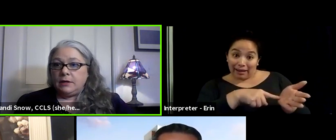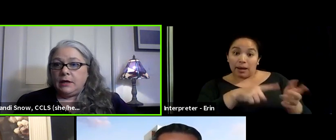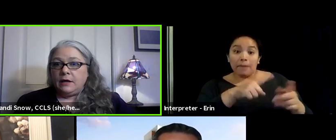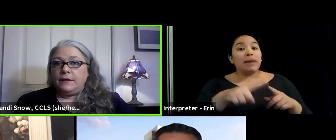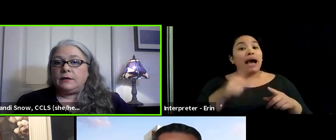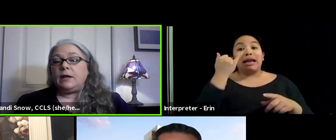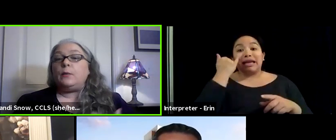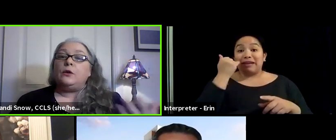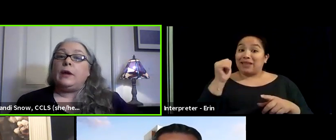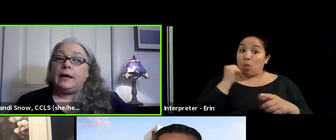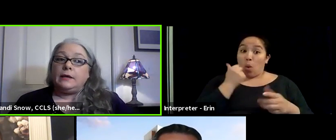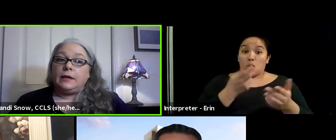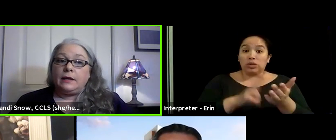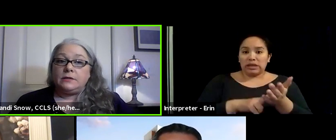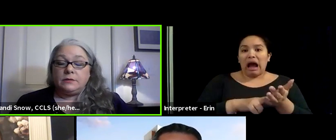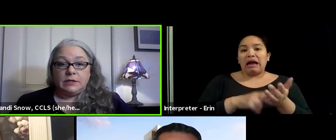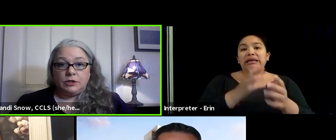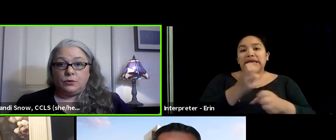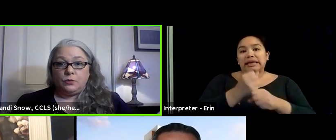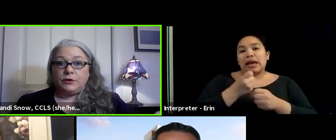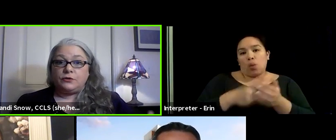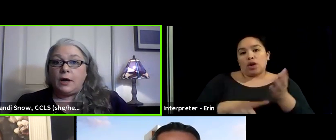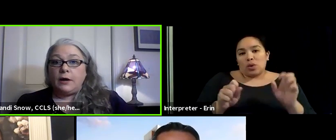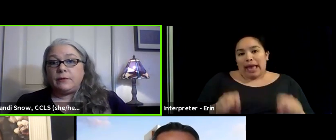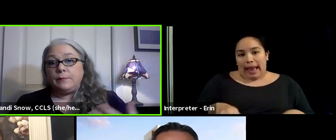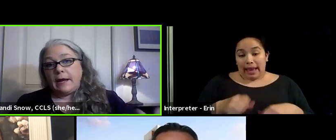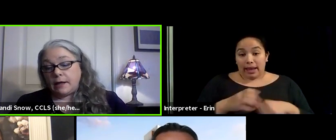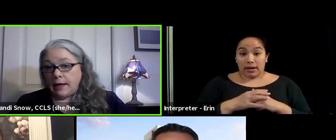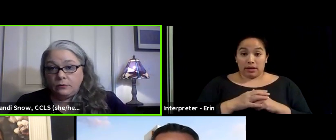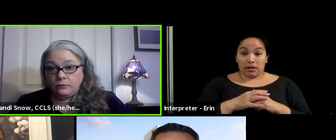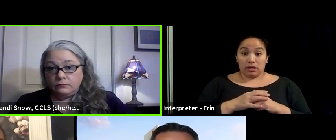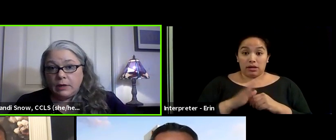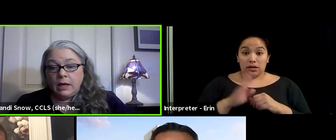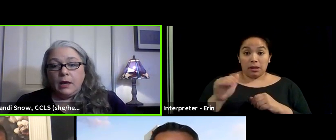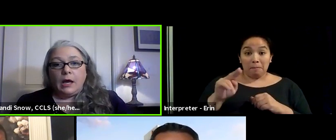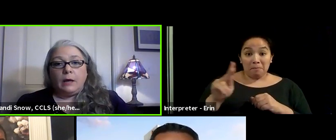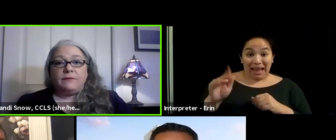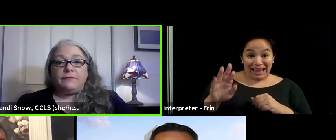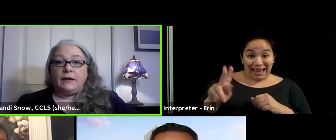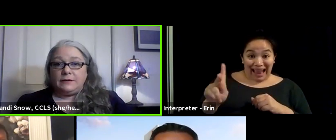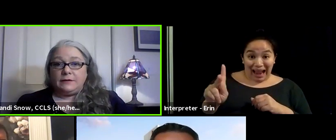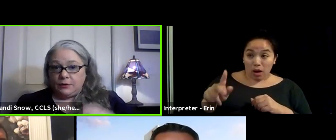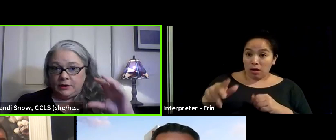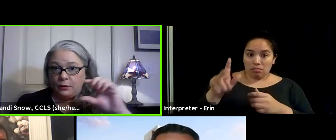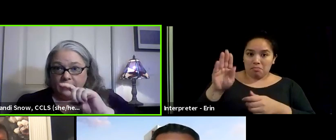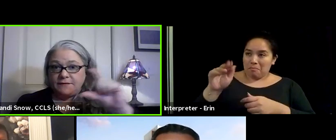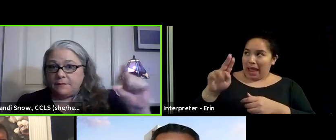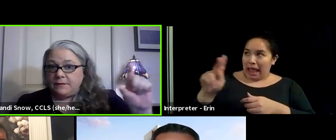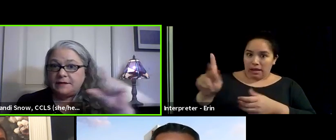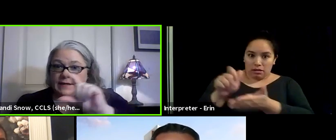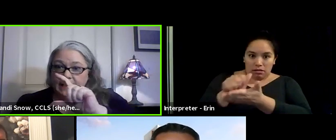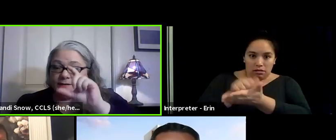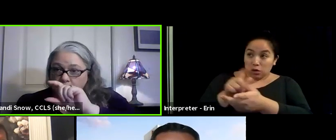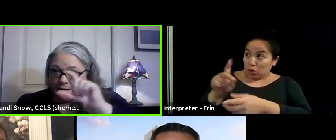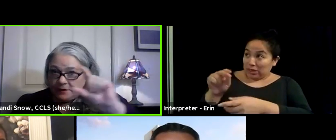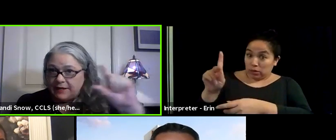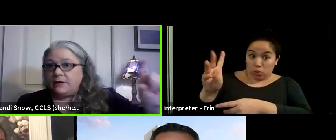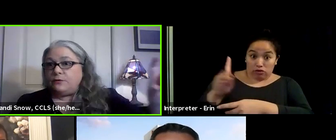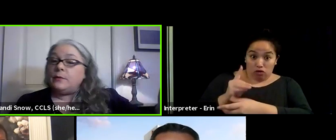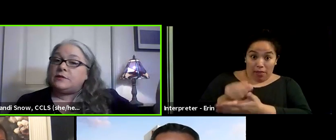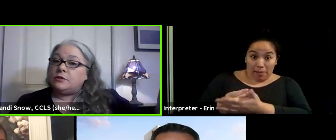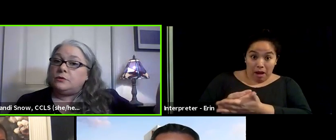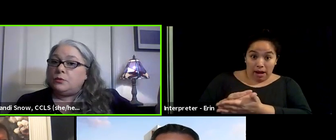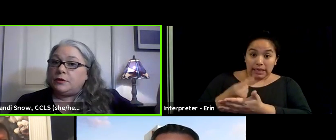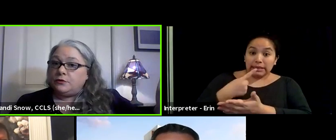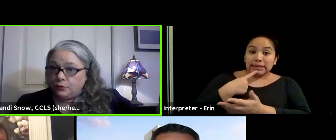that, then get what you can get. Did you withdraw it from a bank account? So that you have something that says on the day